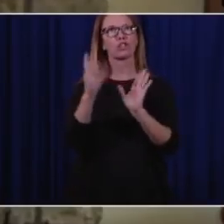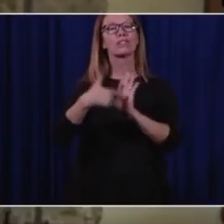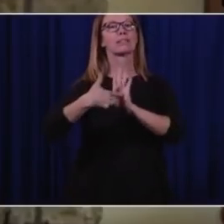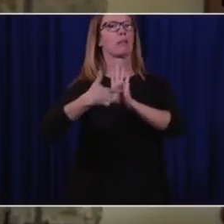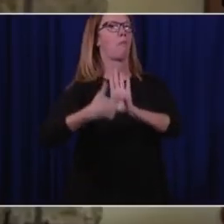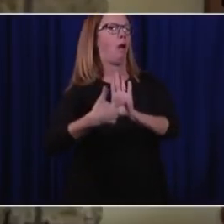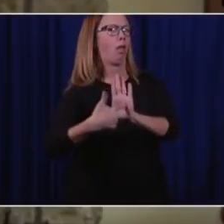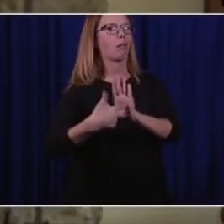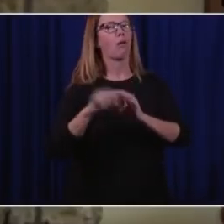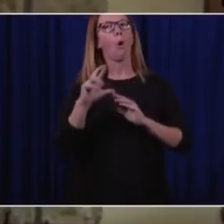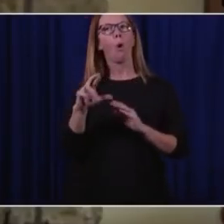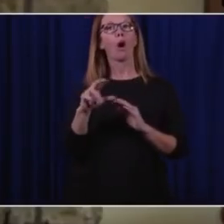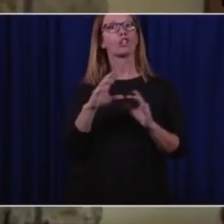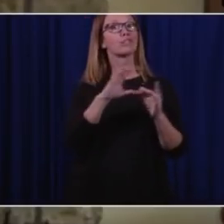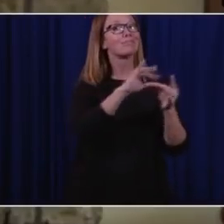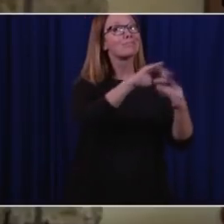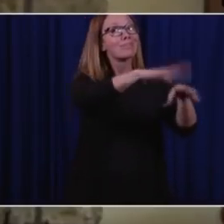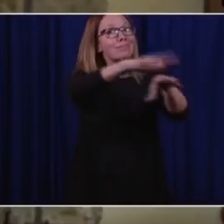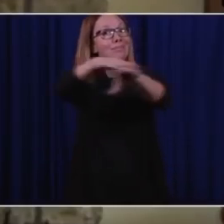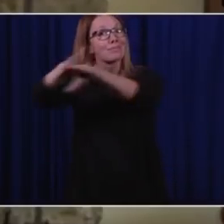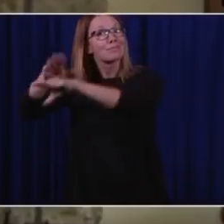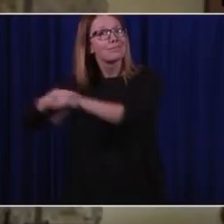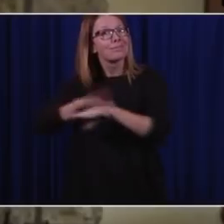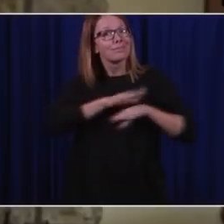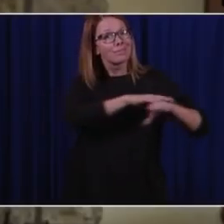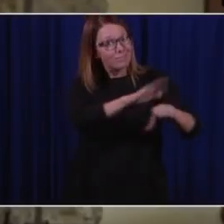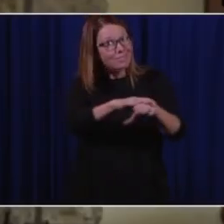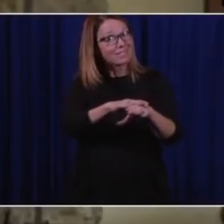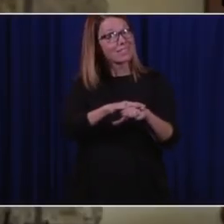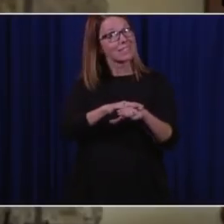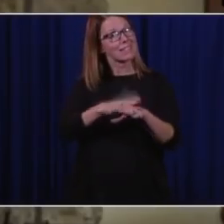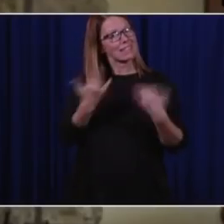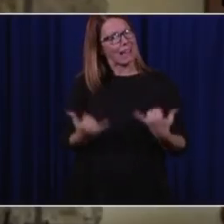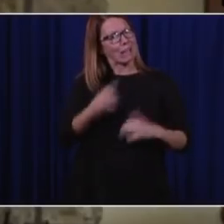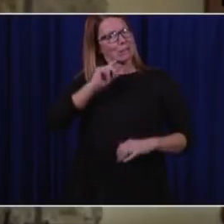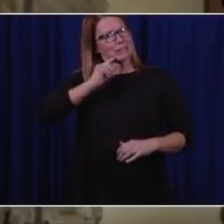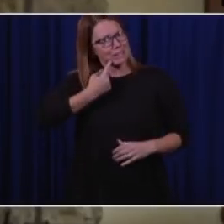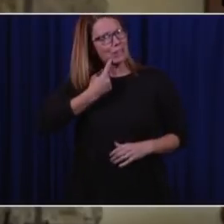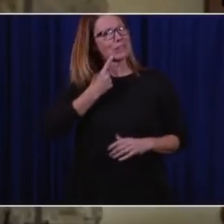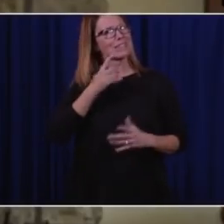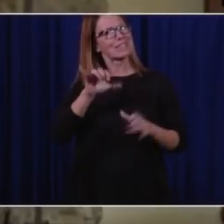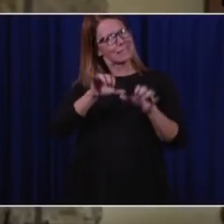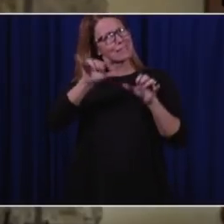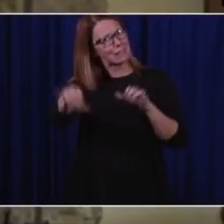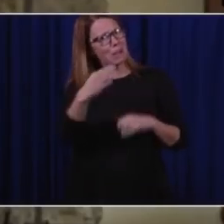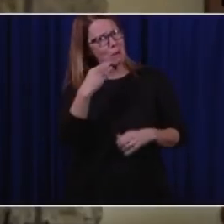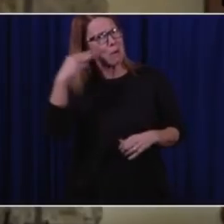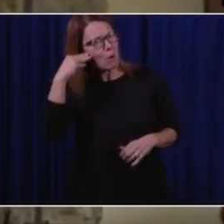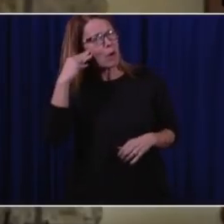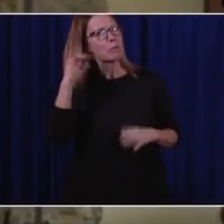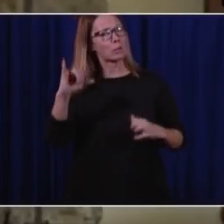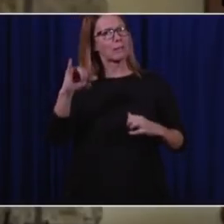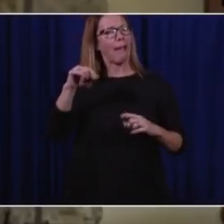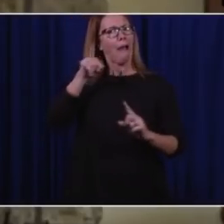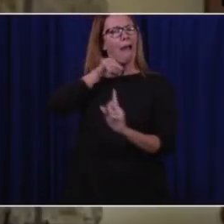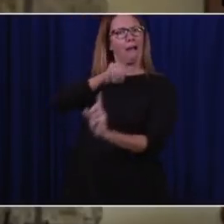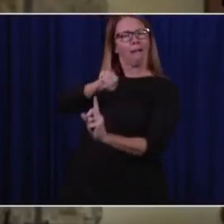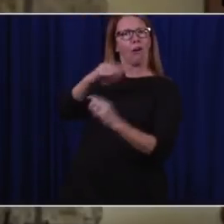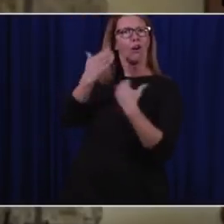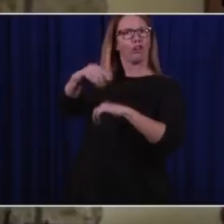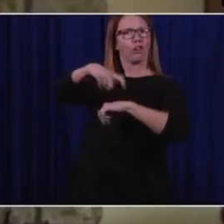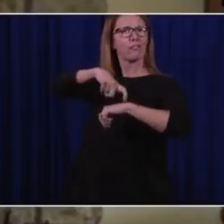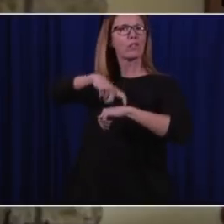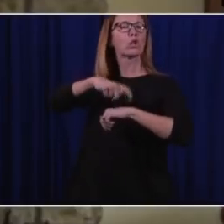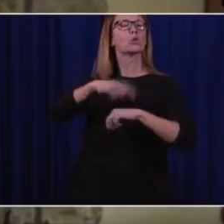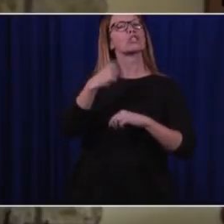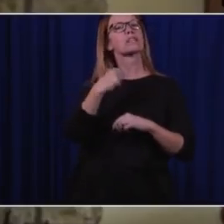a symbolic message to people to say that things are getting seriously, and maybe they can turn to the curfew and point to these other things as